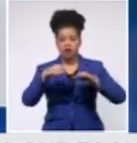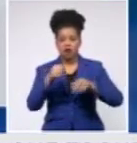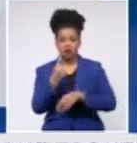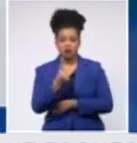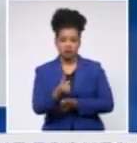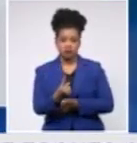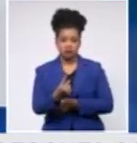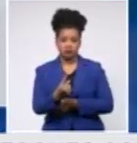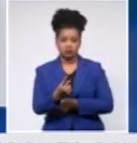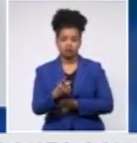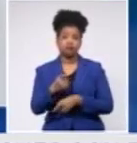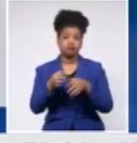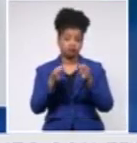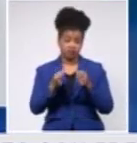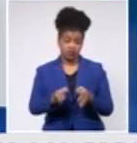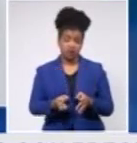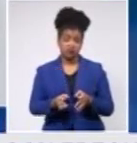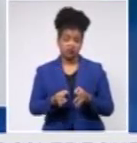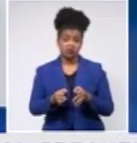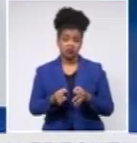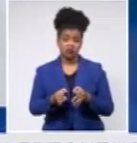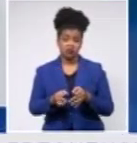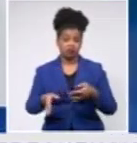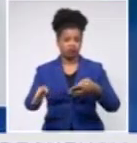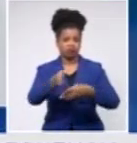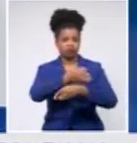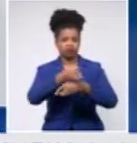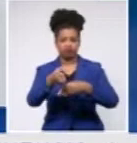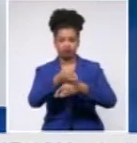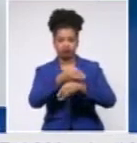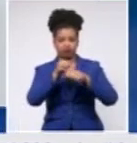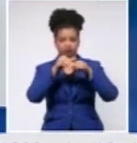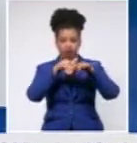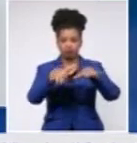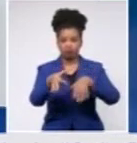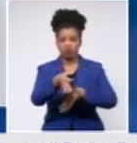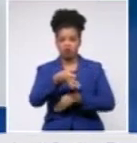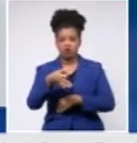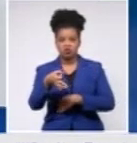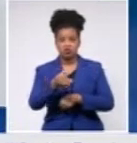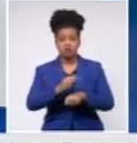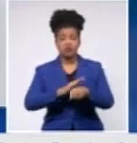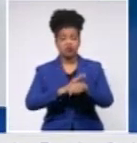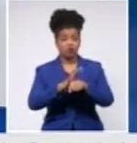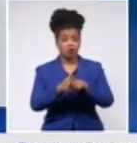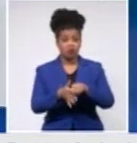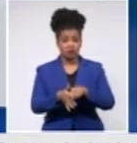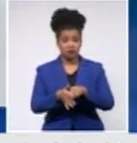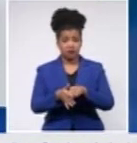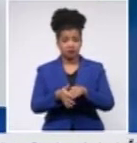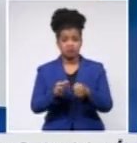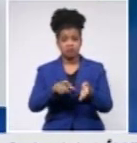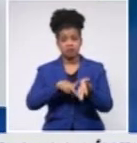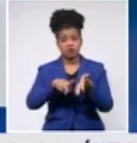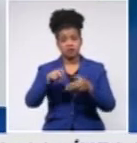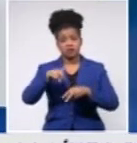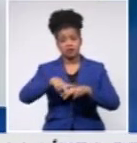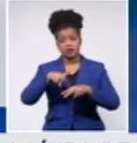The 3 diagnosed cases in Matanzas belong to the municipalities of